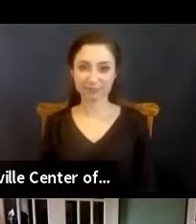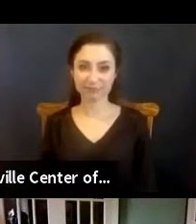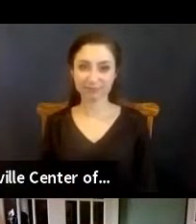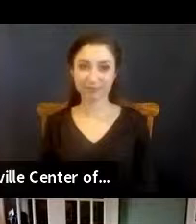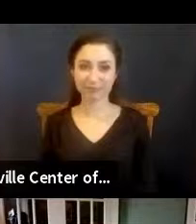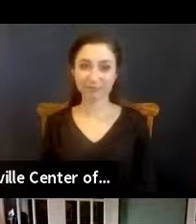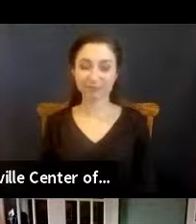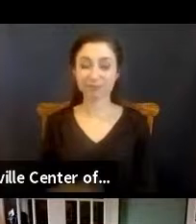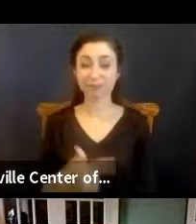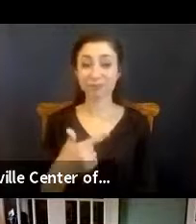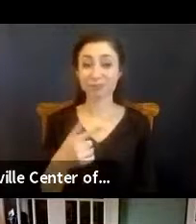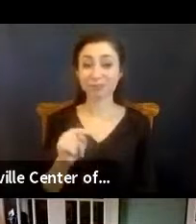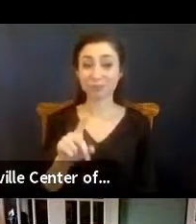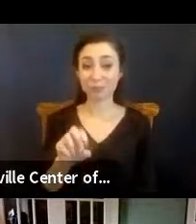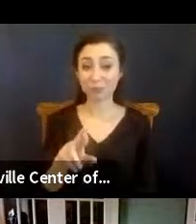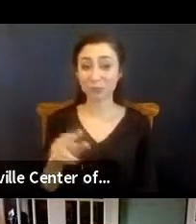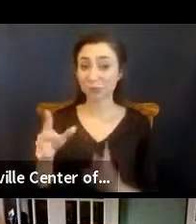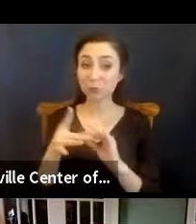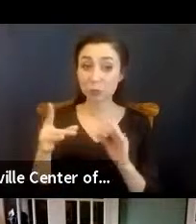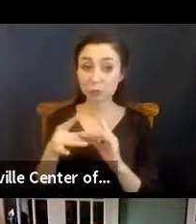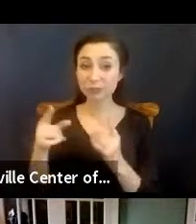Comments, questions, discussion?